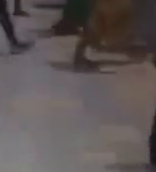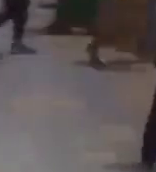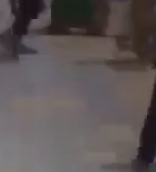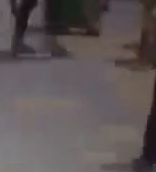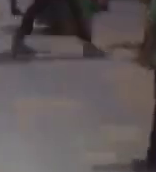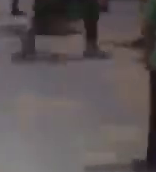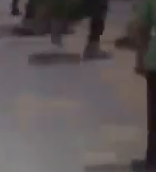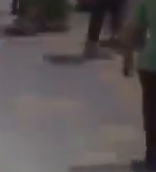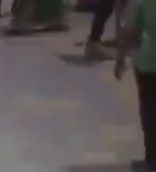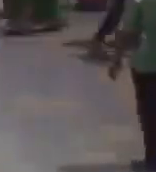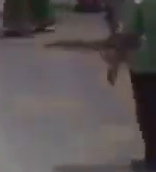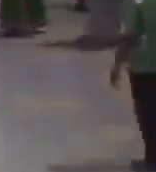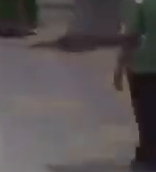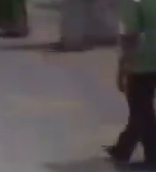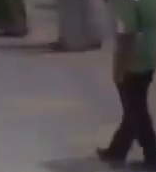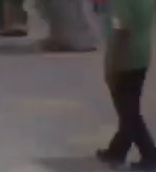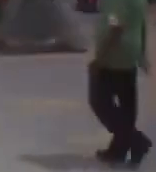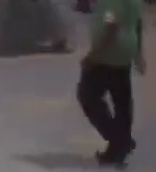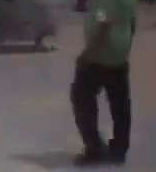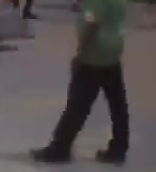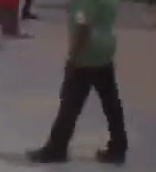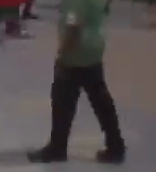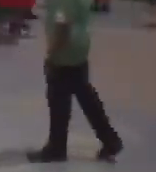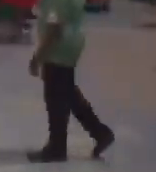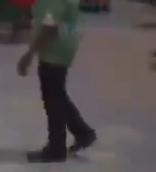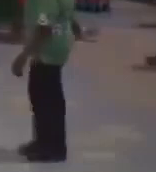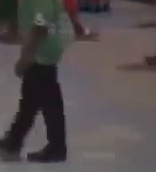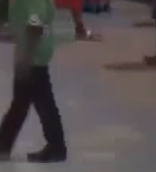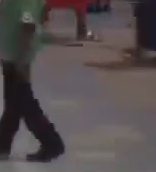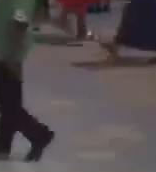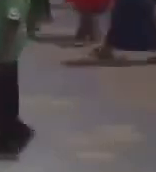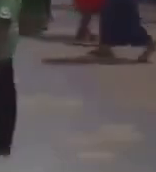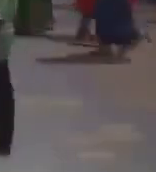Take your dirty hands off those who are precious to me.